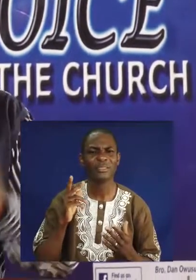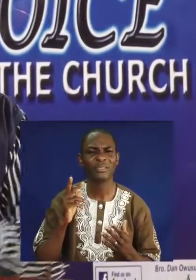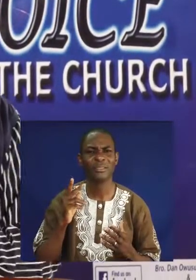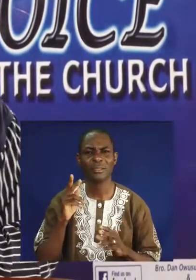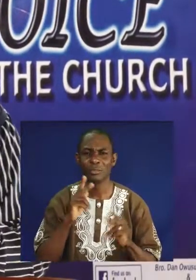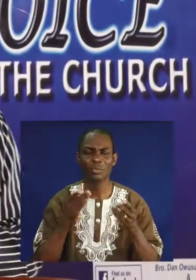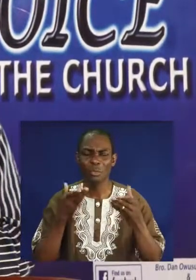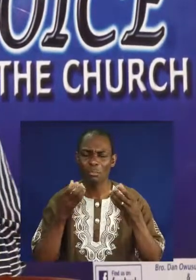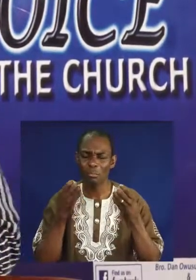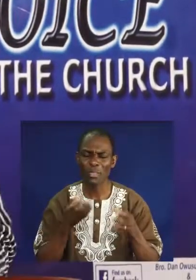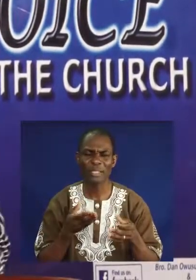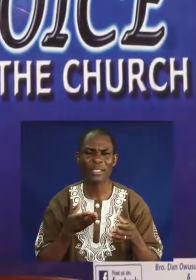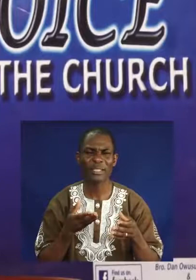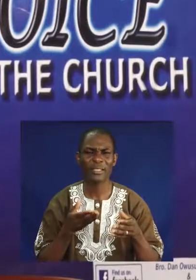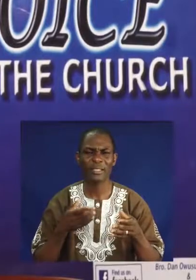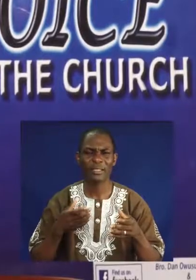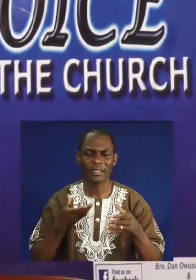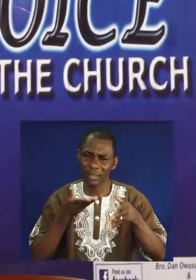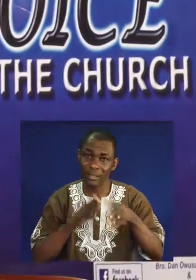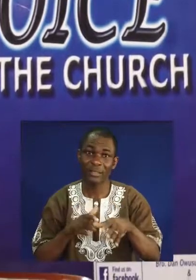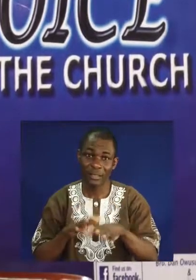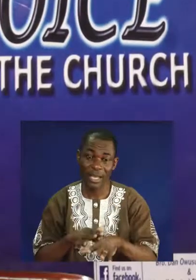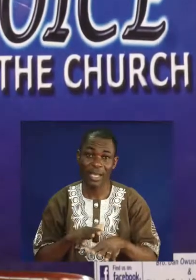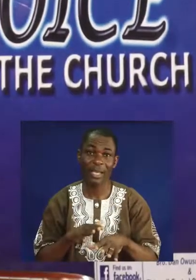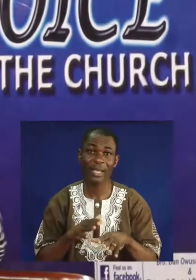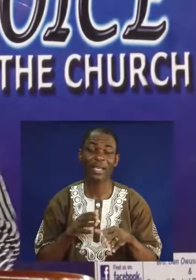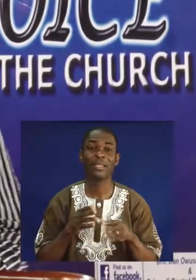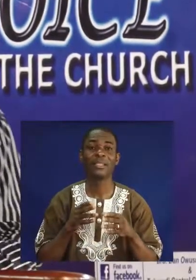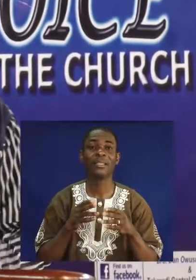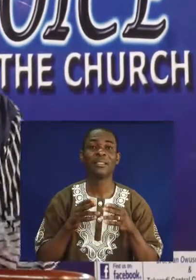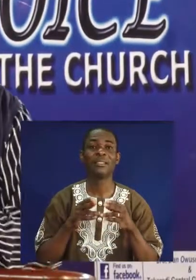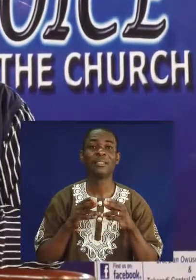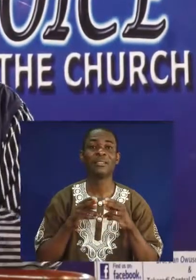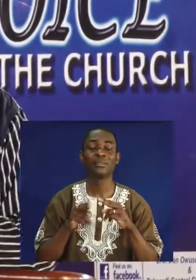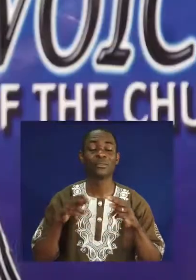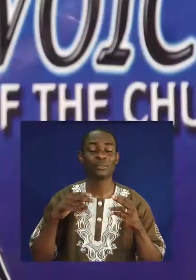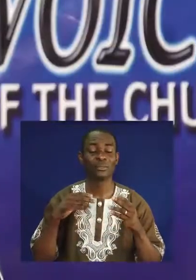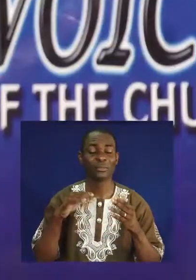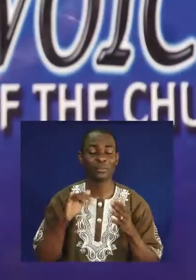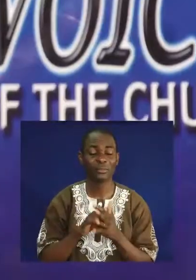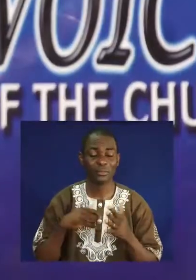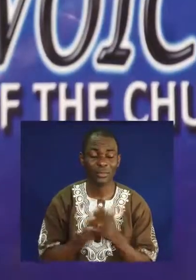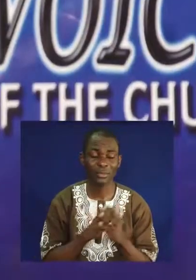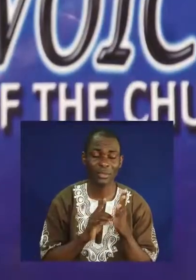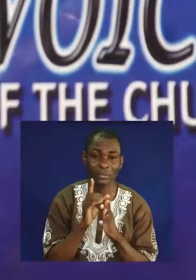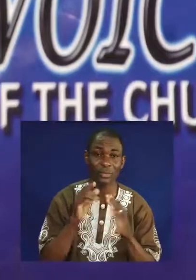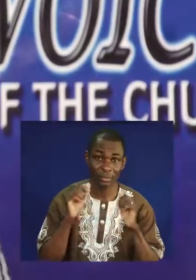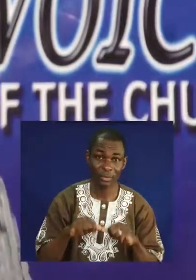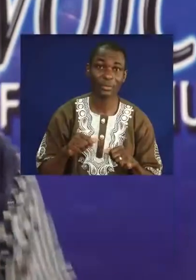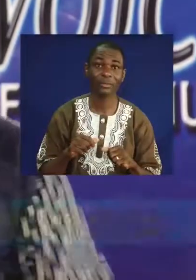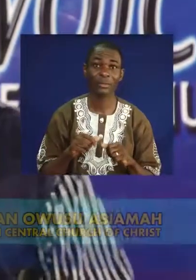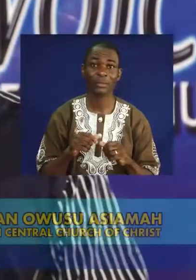gu, Sadia a baya, and ka omei, a betimania and coso. Na bra yen sakra ya